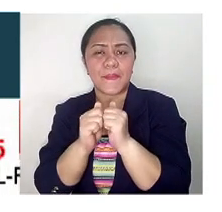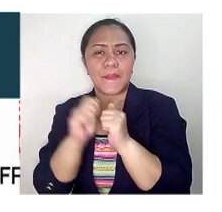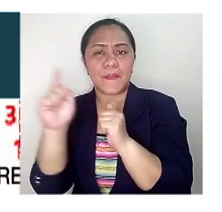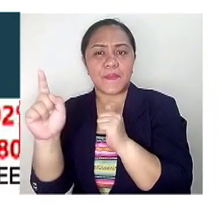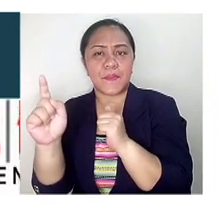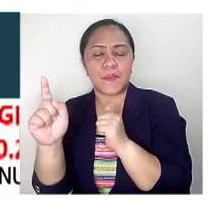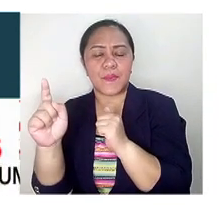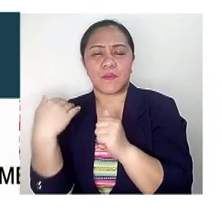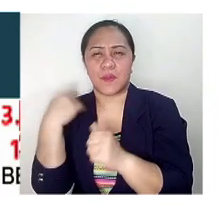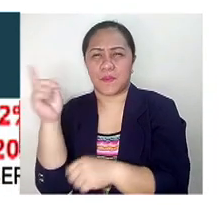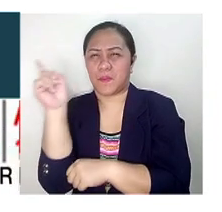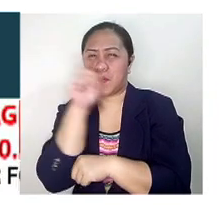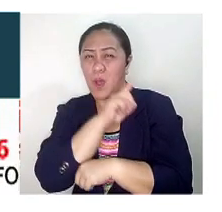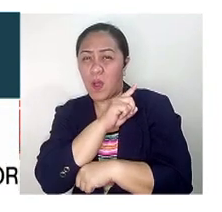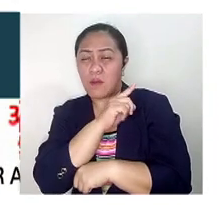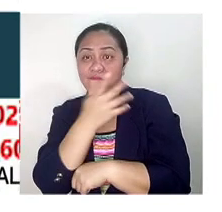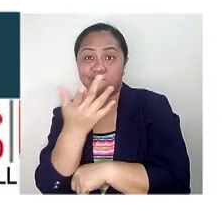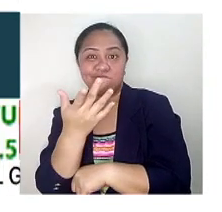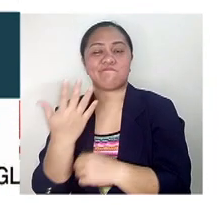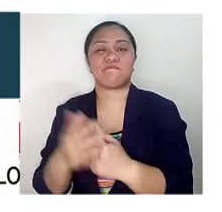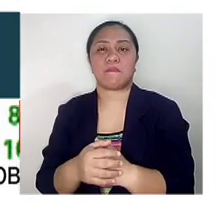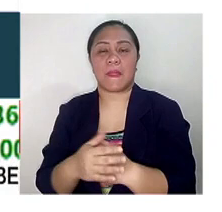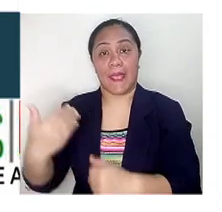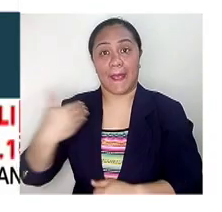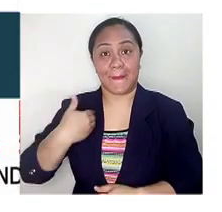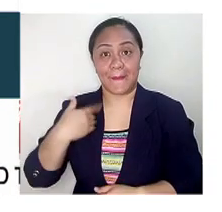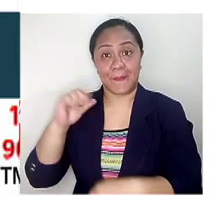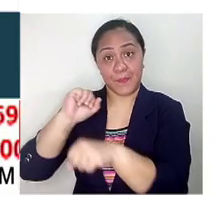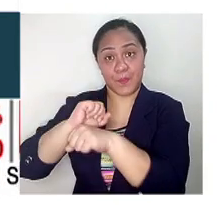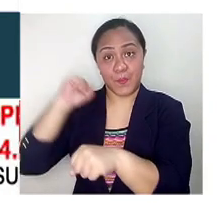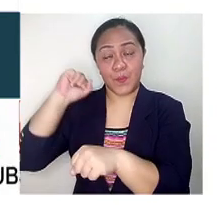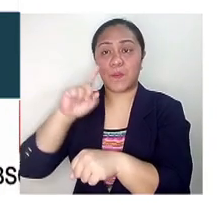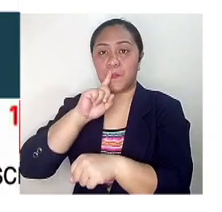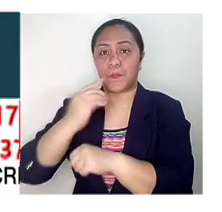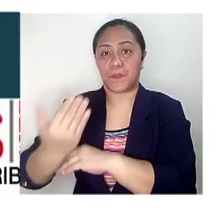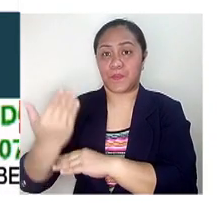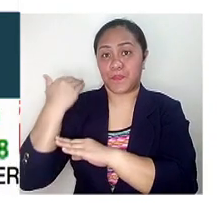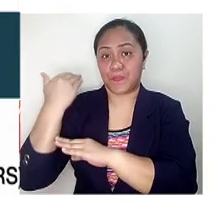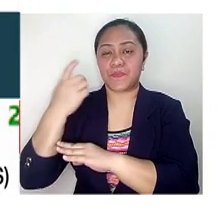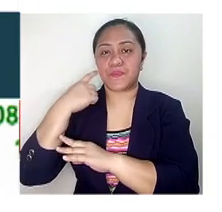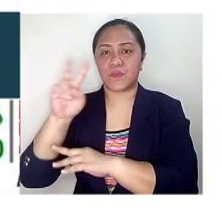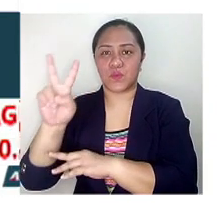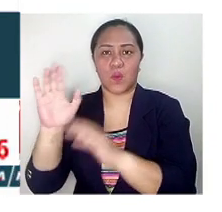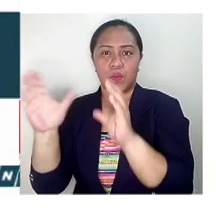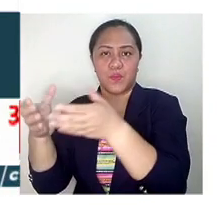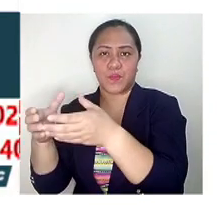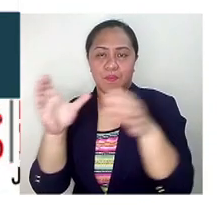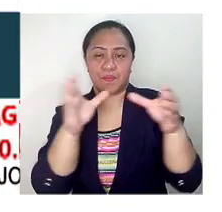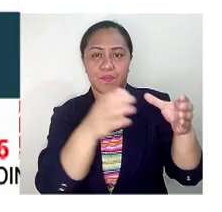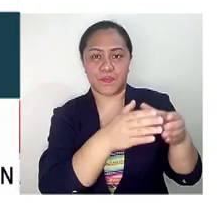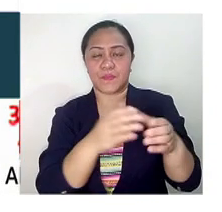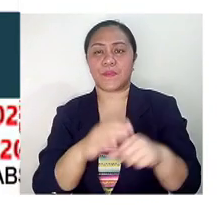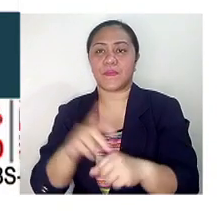no? And maybe it would have worked before when the two parties, say for example in the